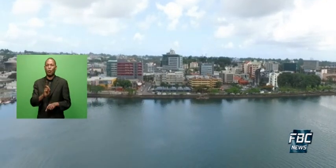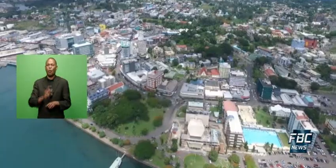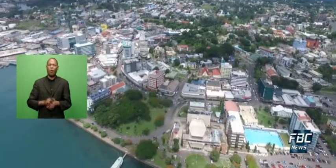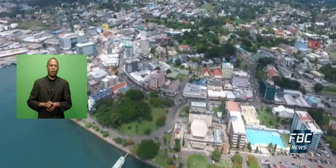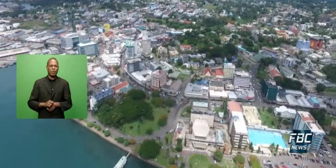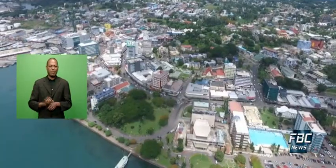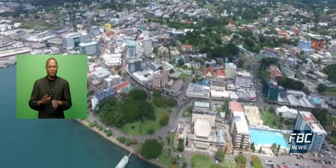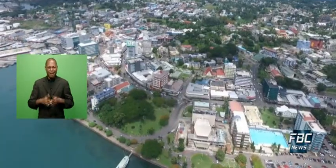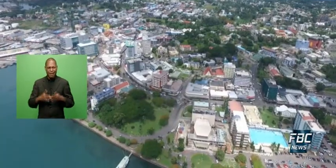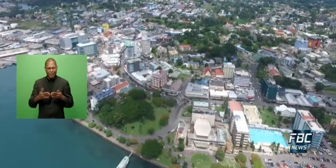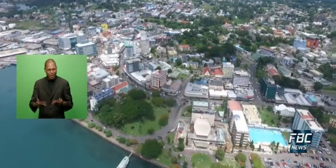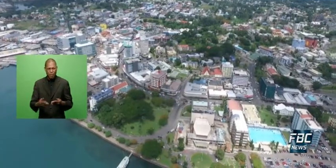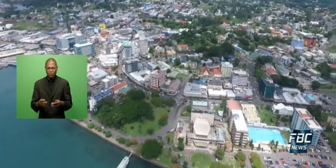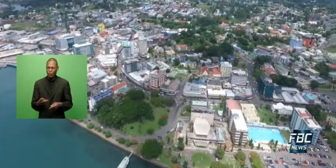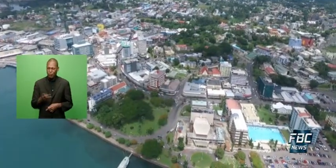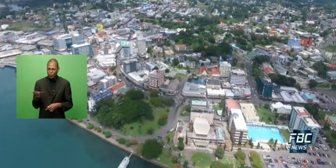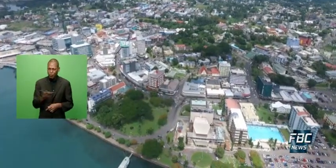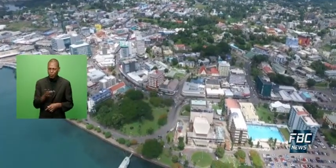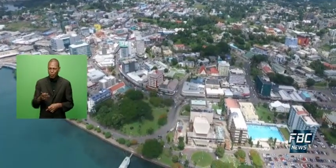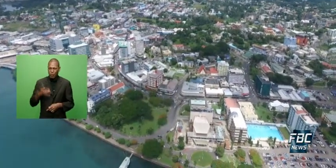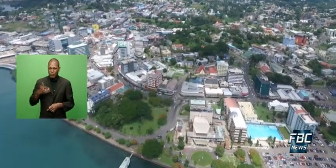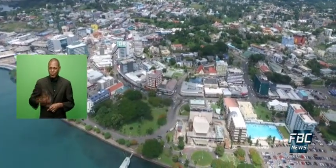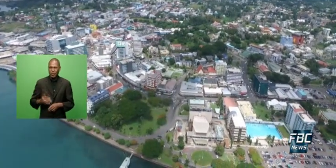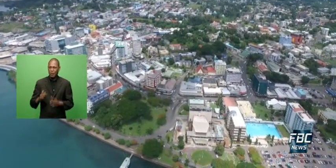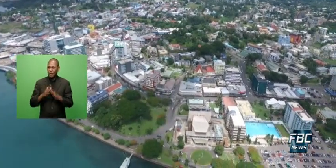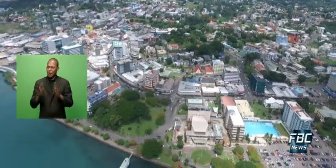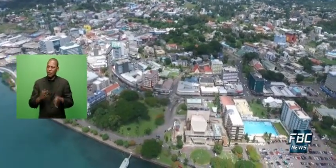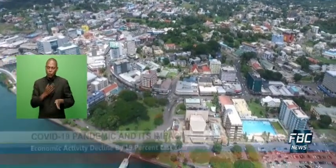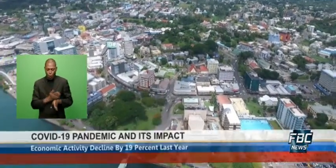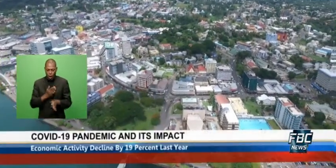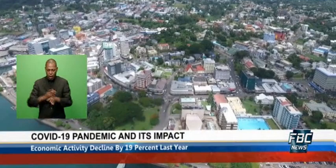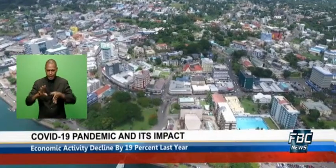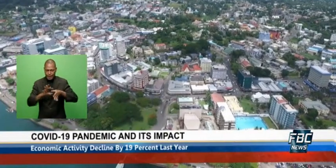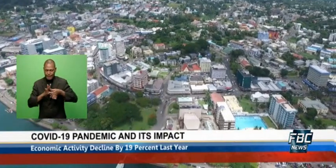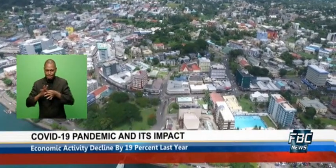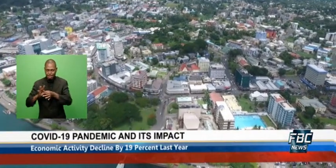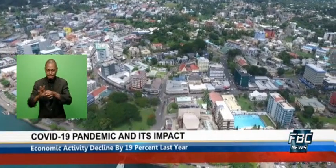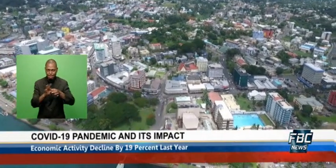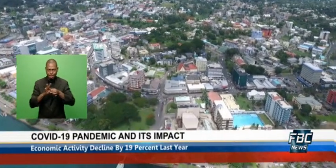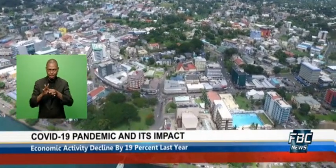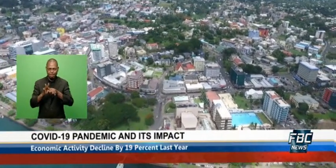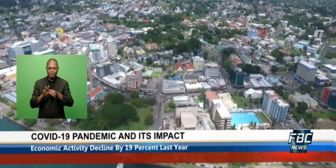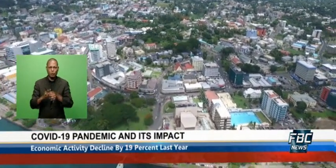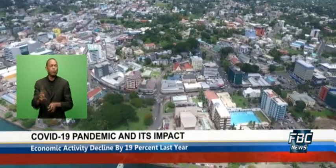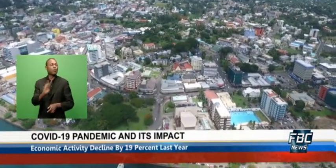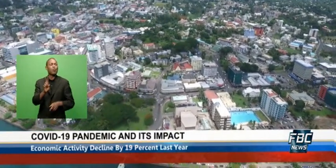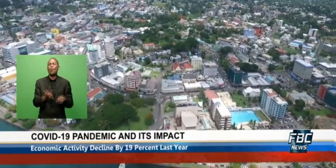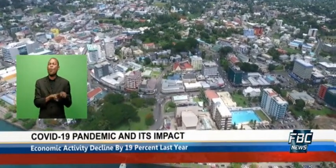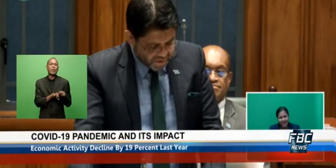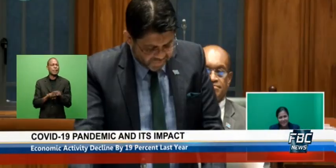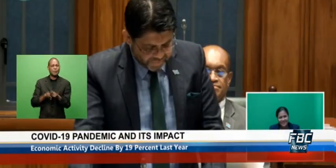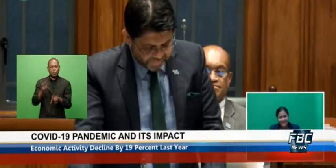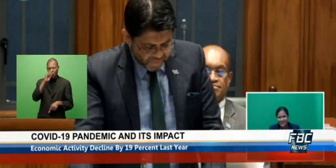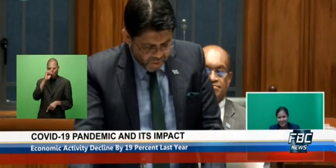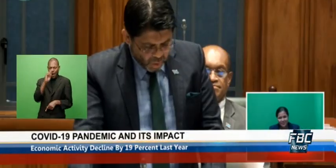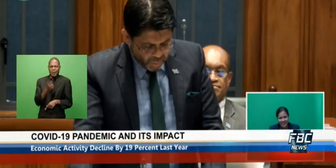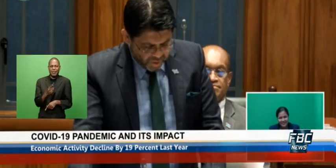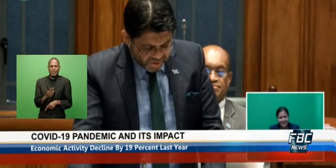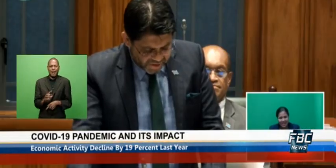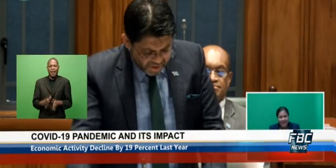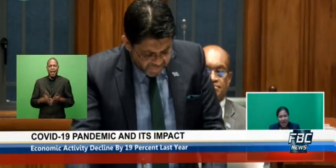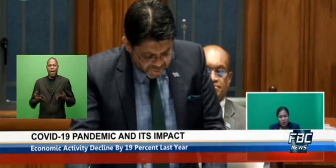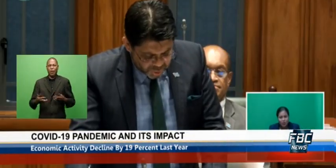issue, saying both sides of the house need to bend together. We understand what these figures really mean and we understand the stakes of our recovery.